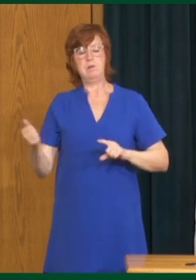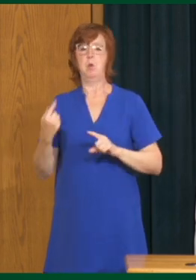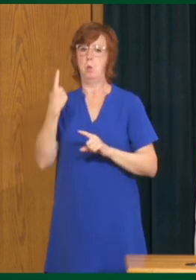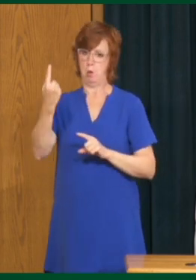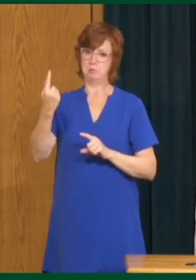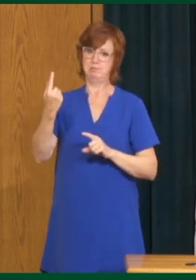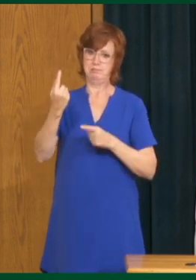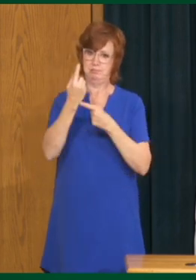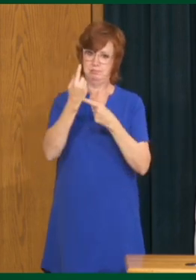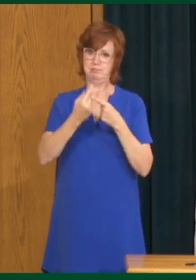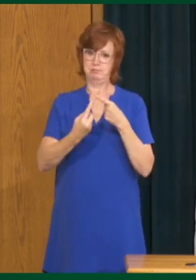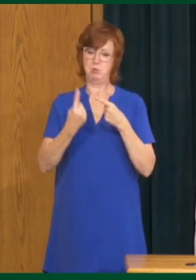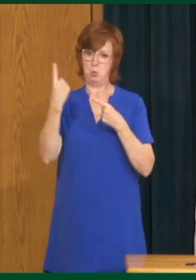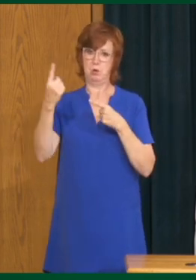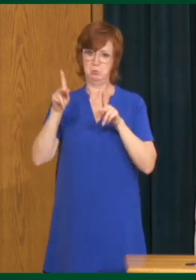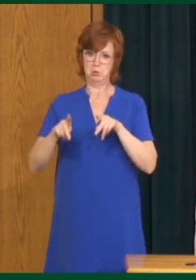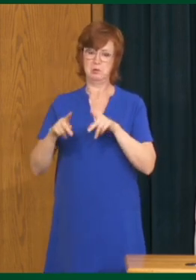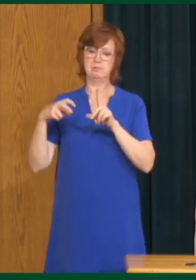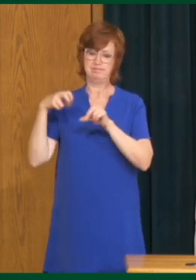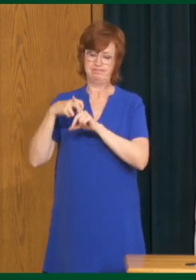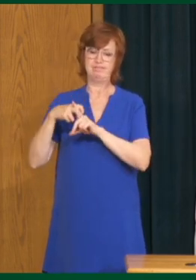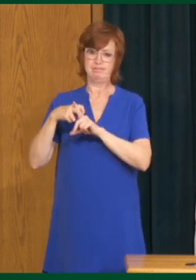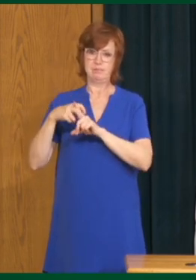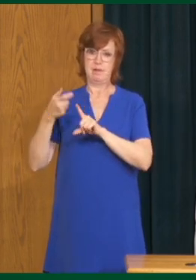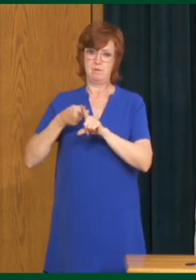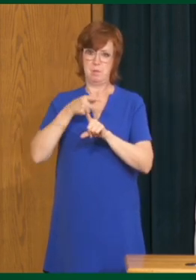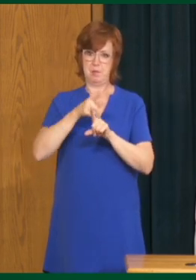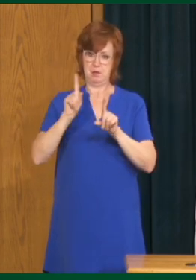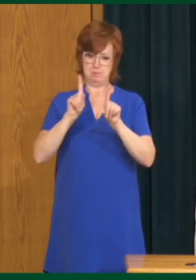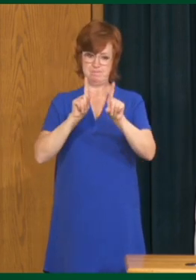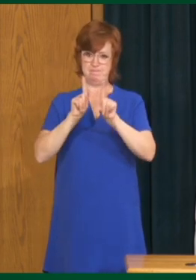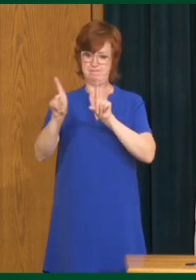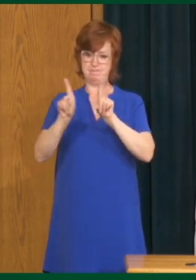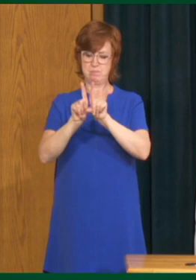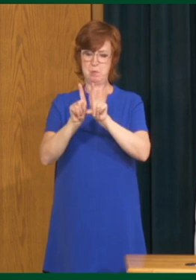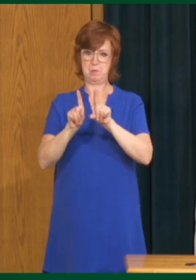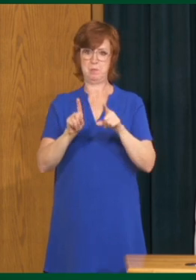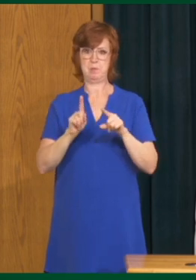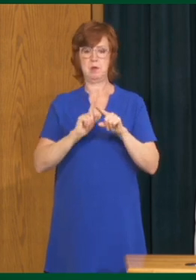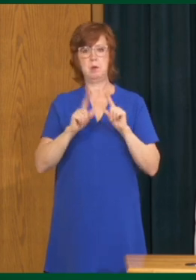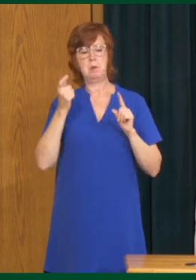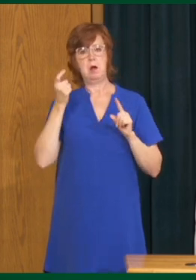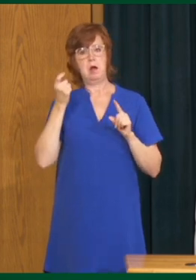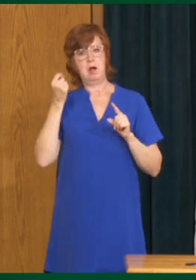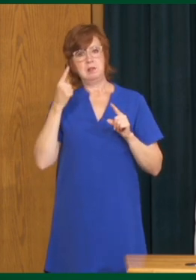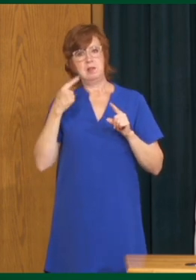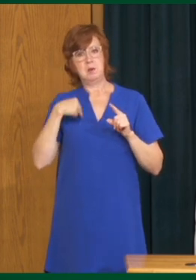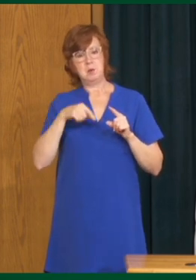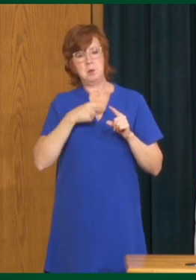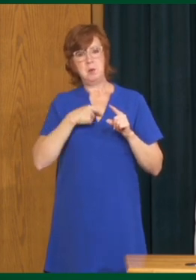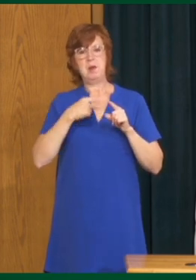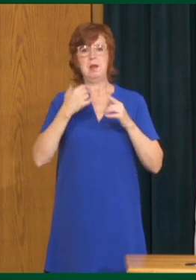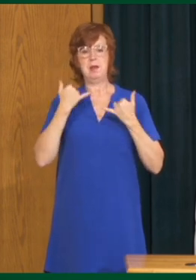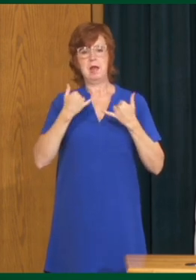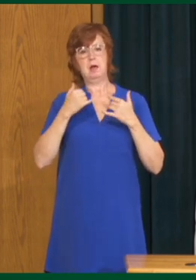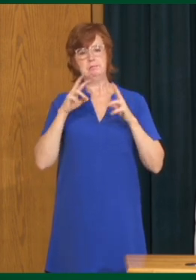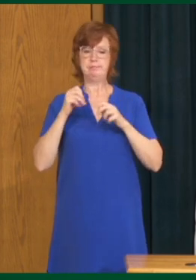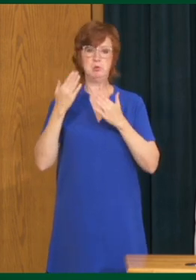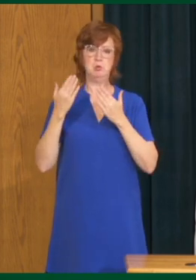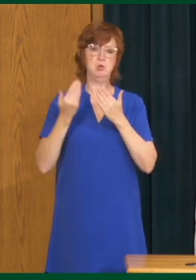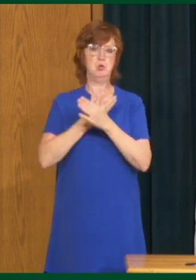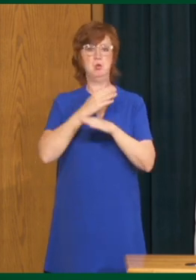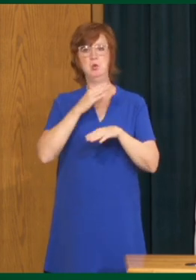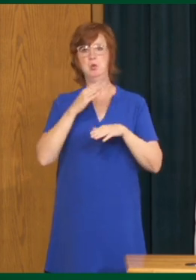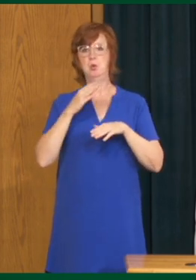say that in the new normal, as we are out and about, we shouldn't just rely on a PSA. If we, many of us are out and